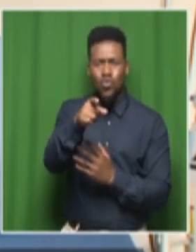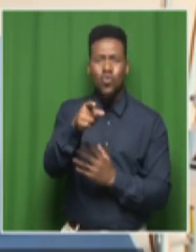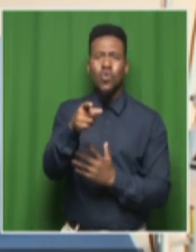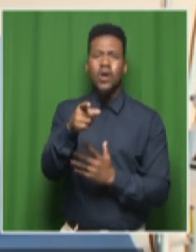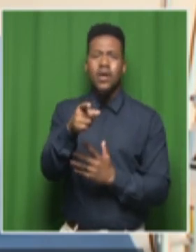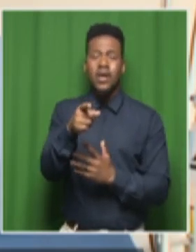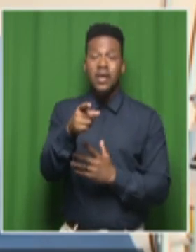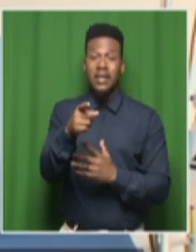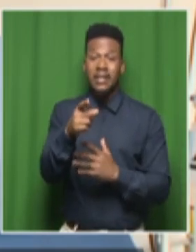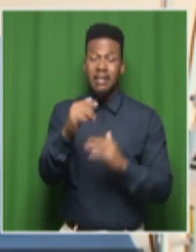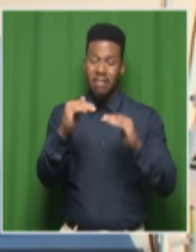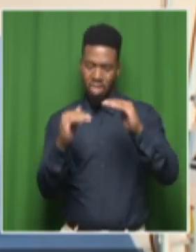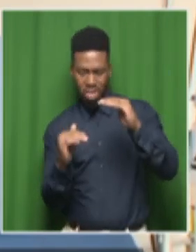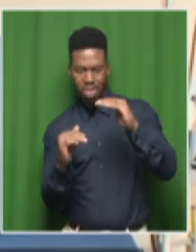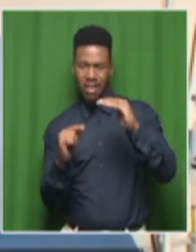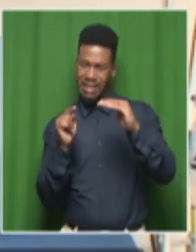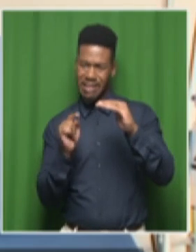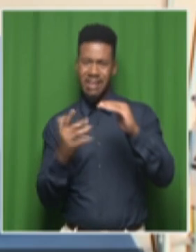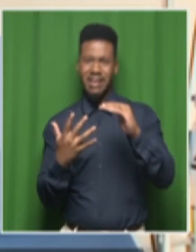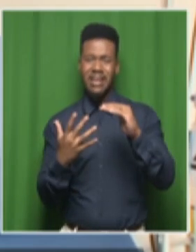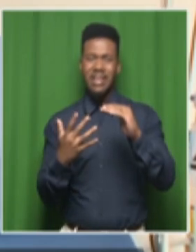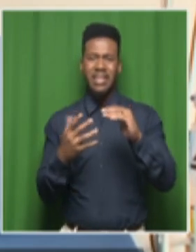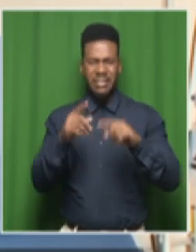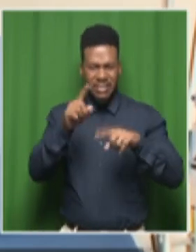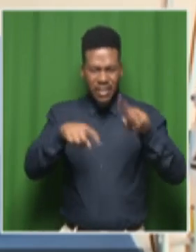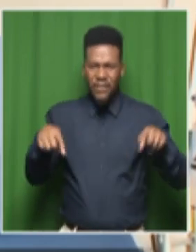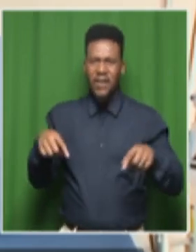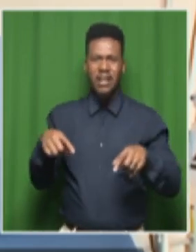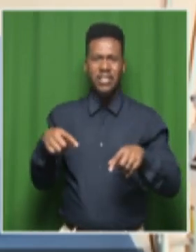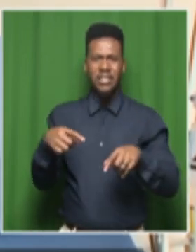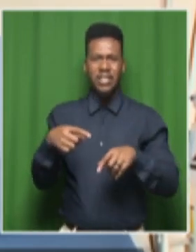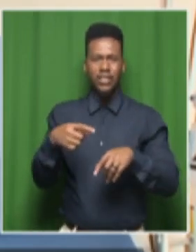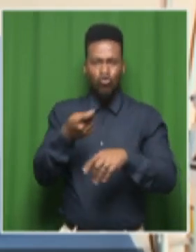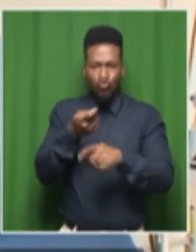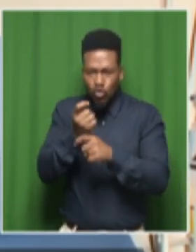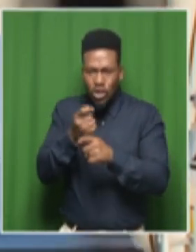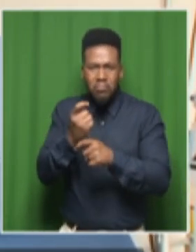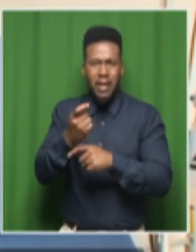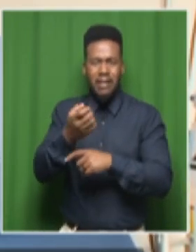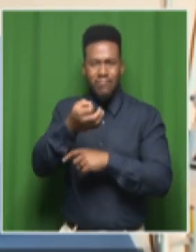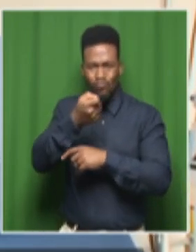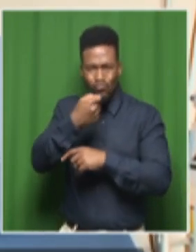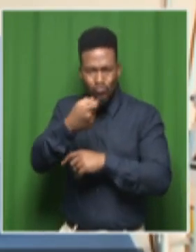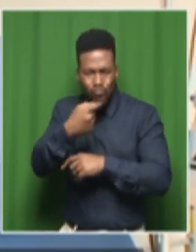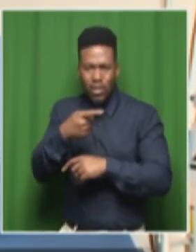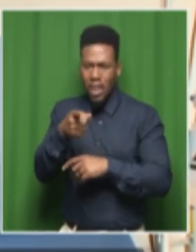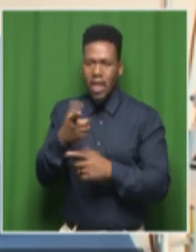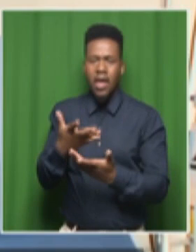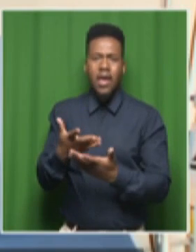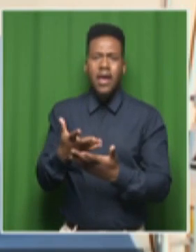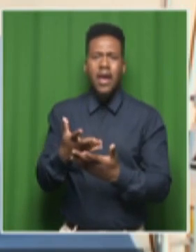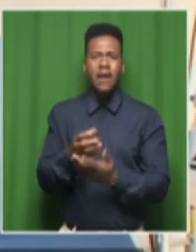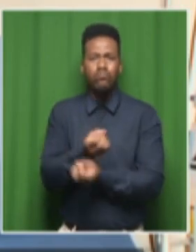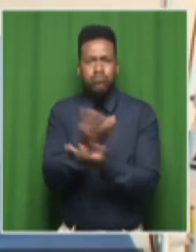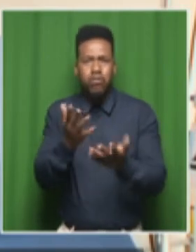inequities and inequalities, and also the different treatments available for childhood cancers vis-a-vis adults. Yeah, with adults it's